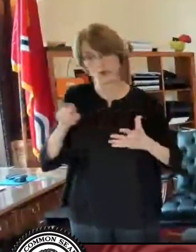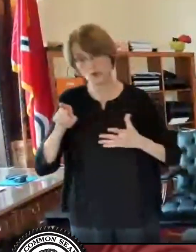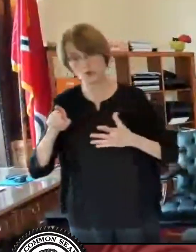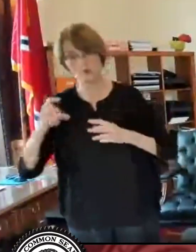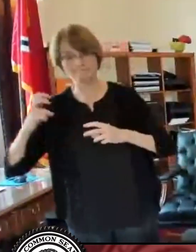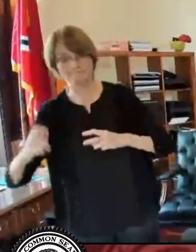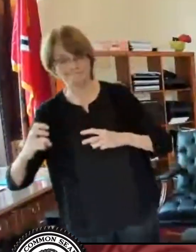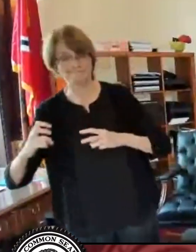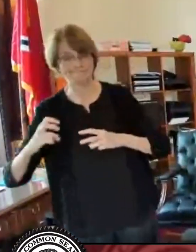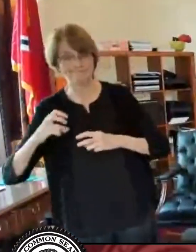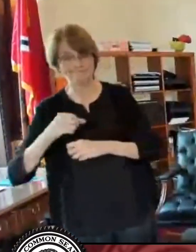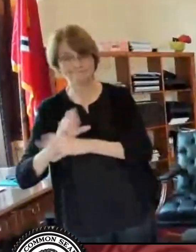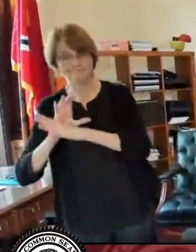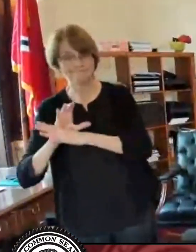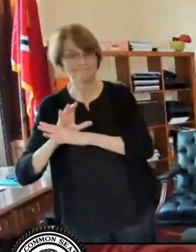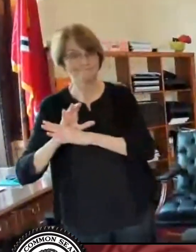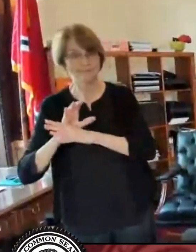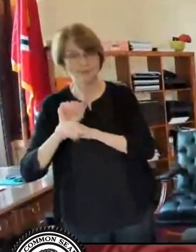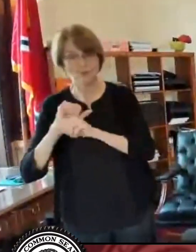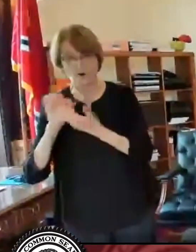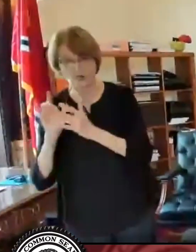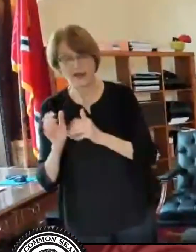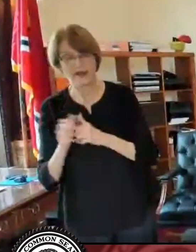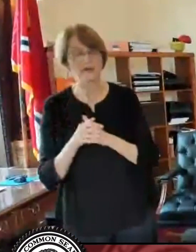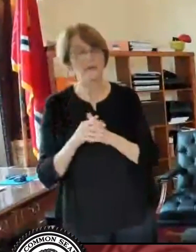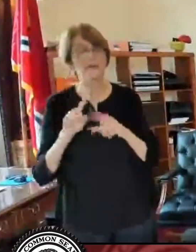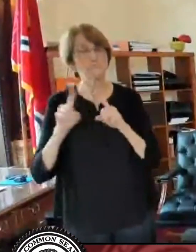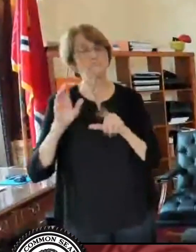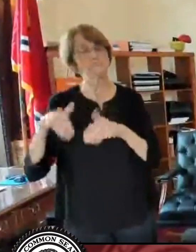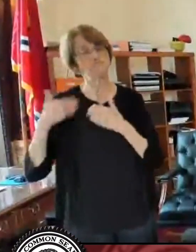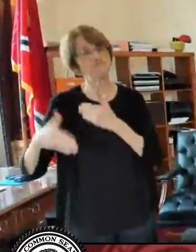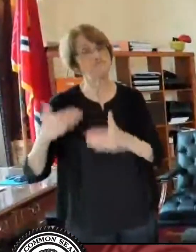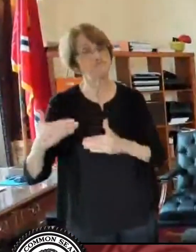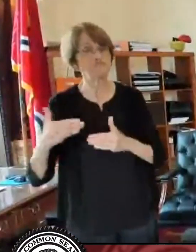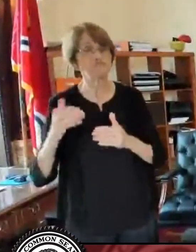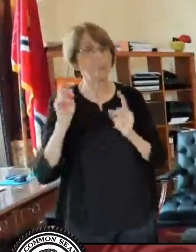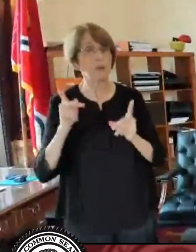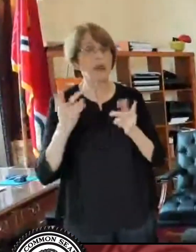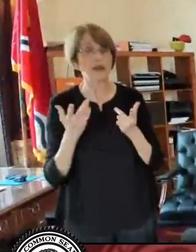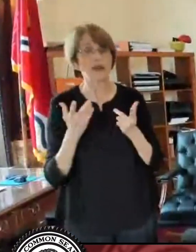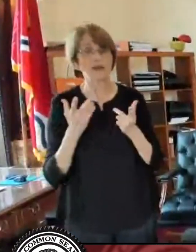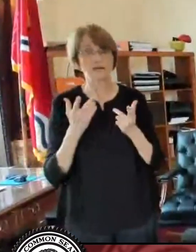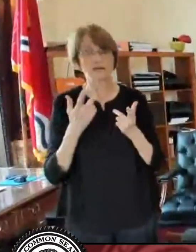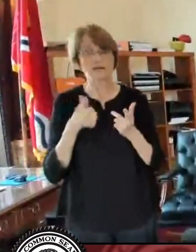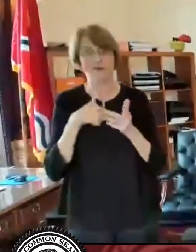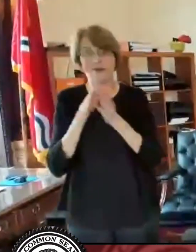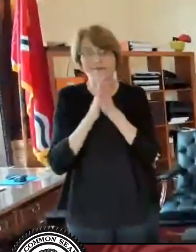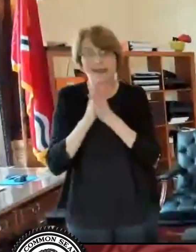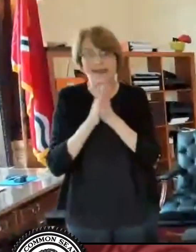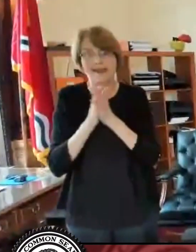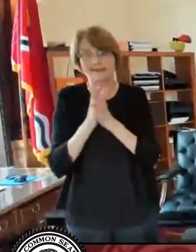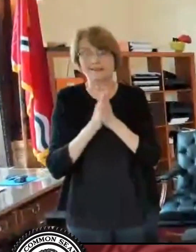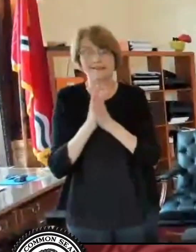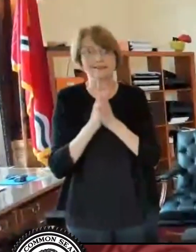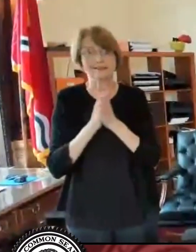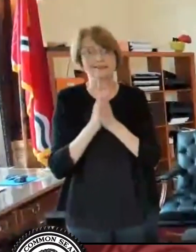but it's going okay. We just all are anxious for it to, you know, to have more in-school